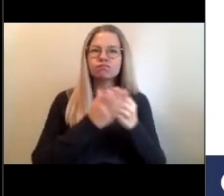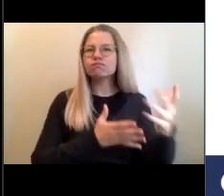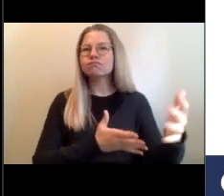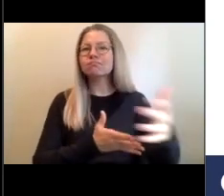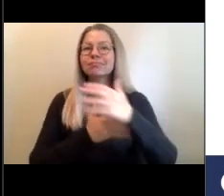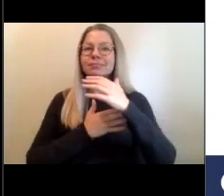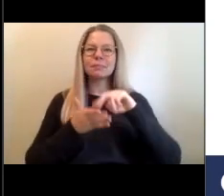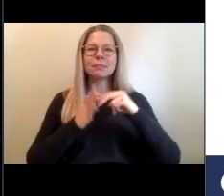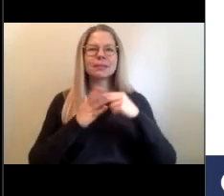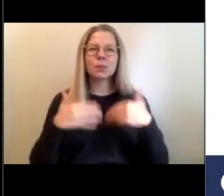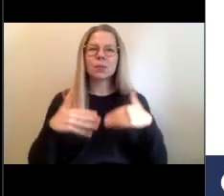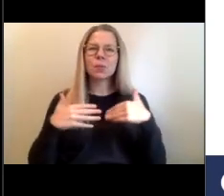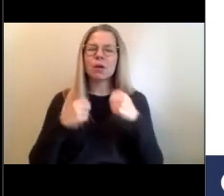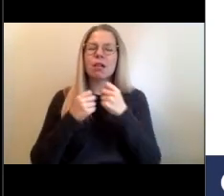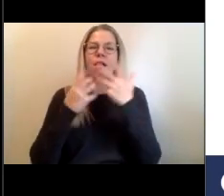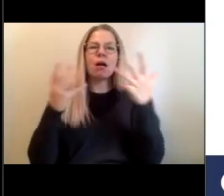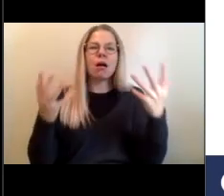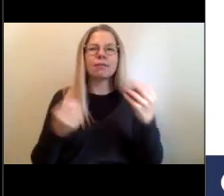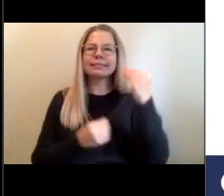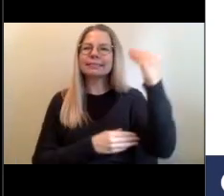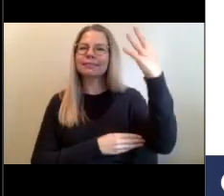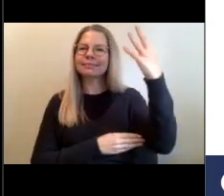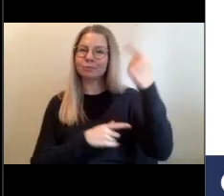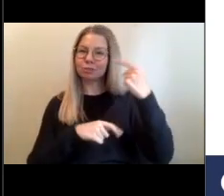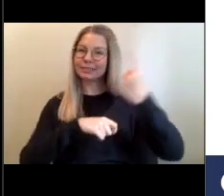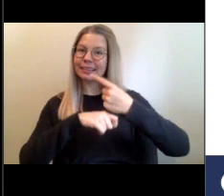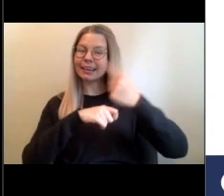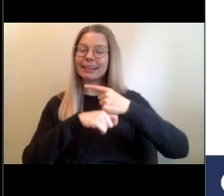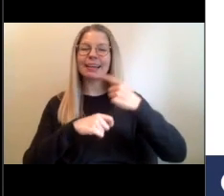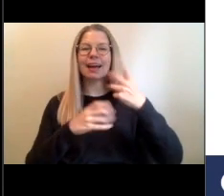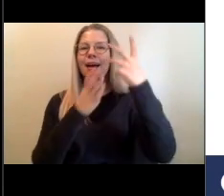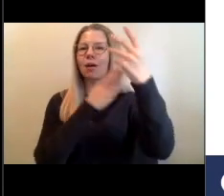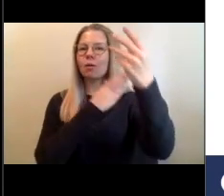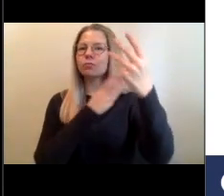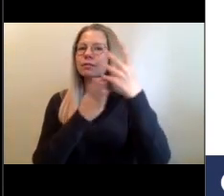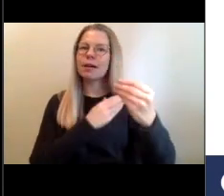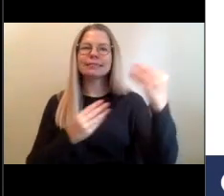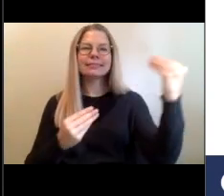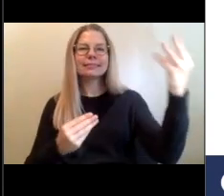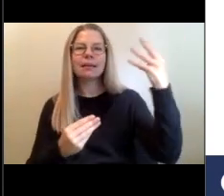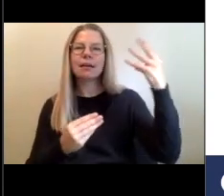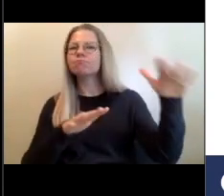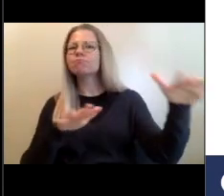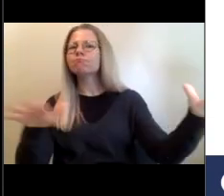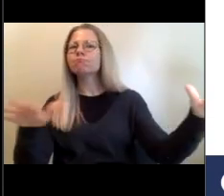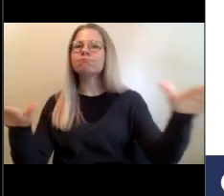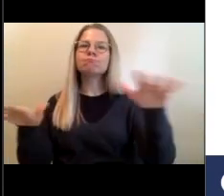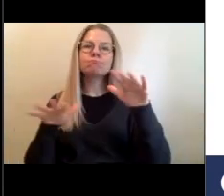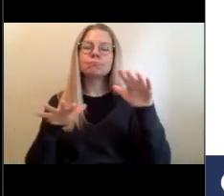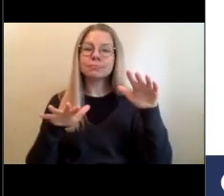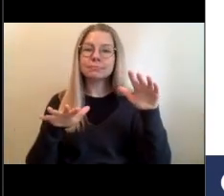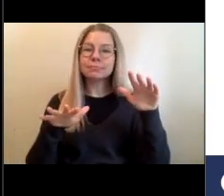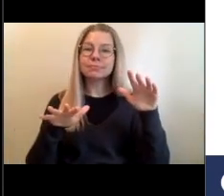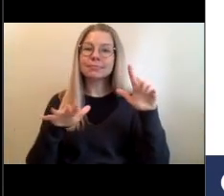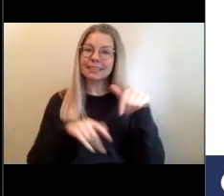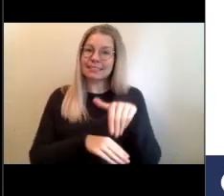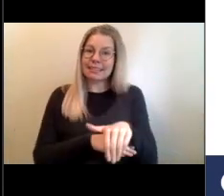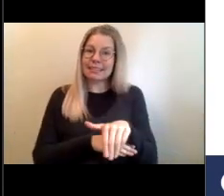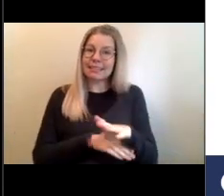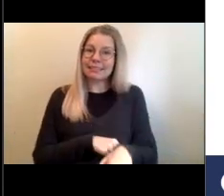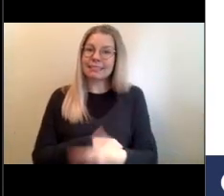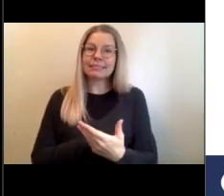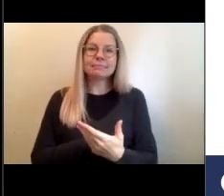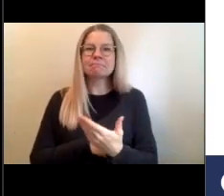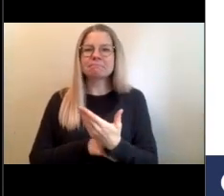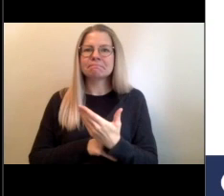sunlight, lots of sunlight during the day, but at night we didn't get light. In fact, we had much less light that